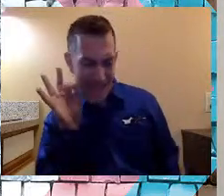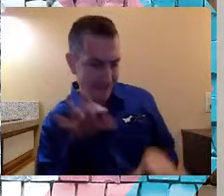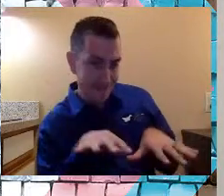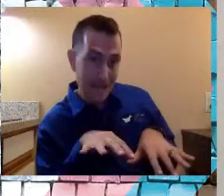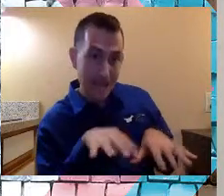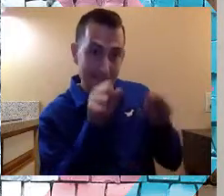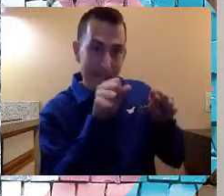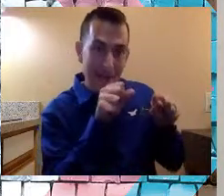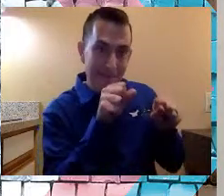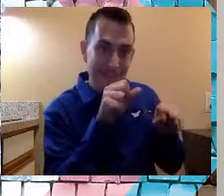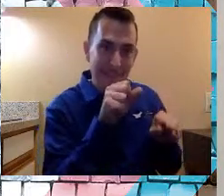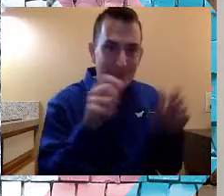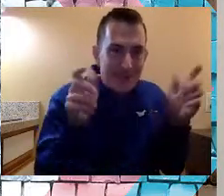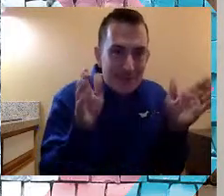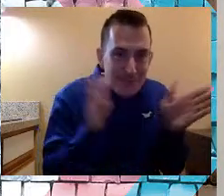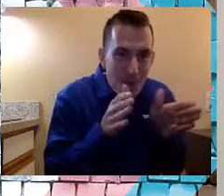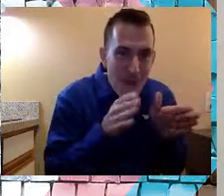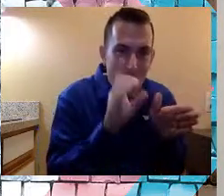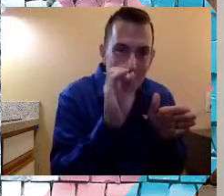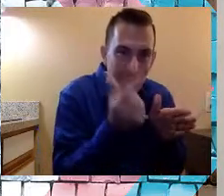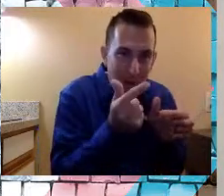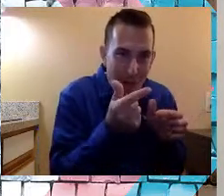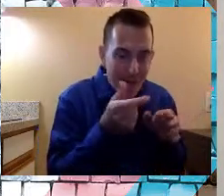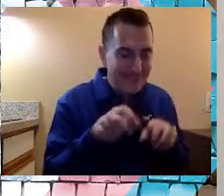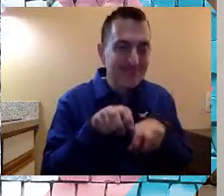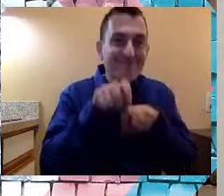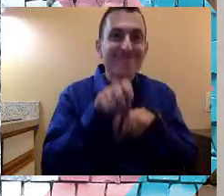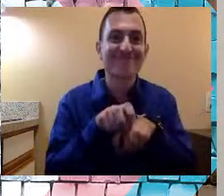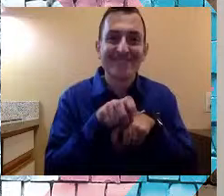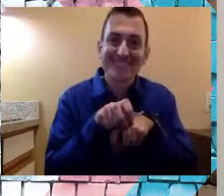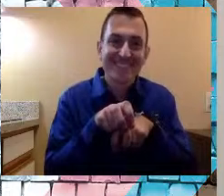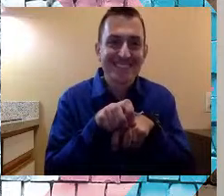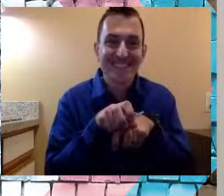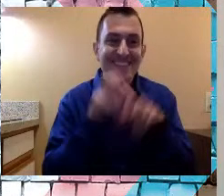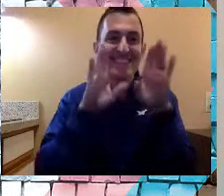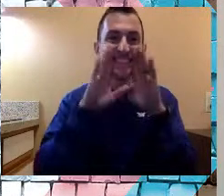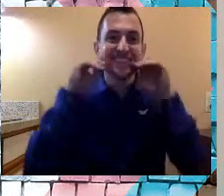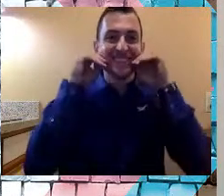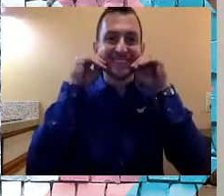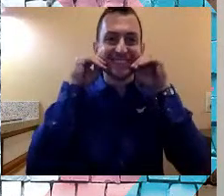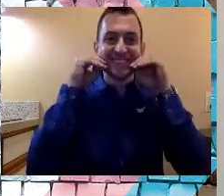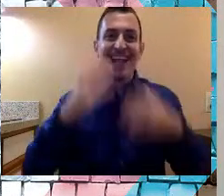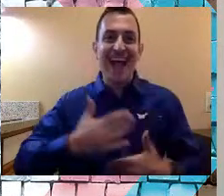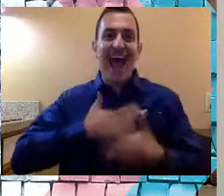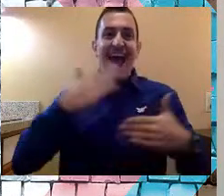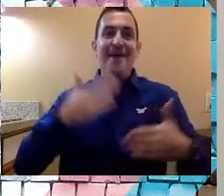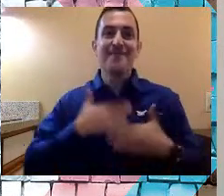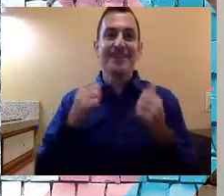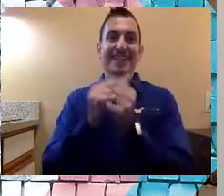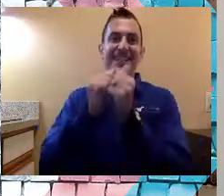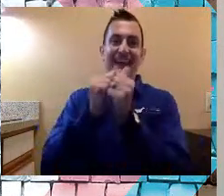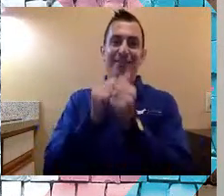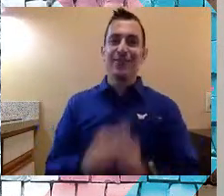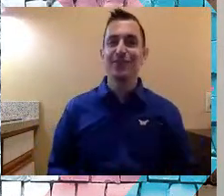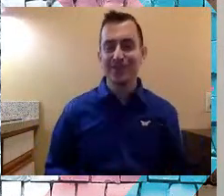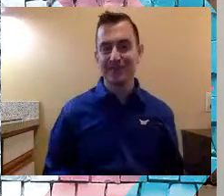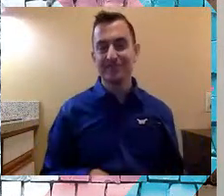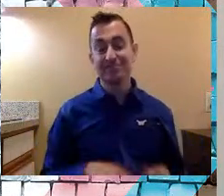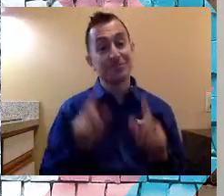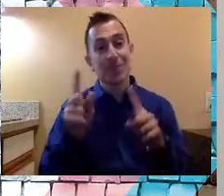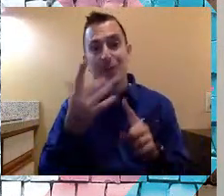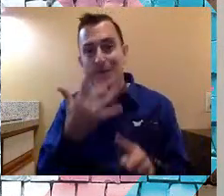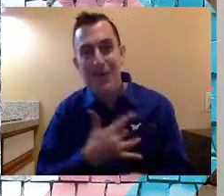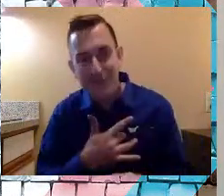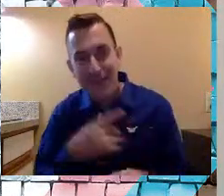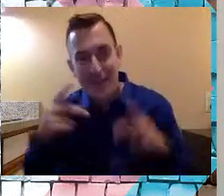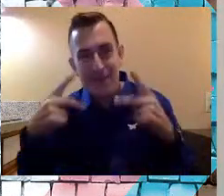one blue eye. And look how happy they are. They must be going to a birthday party. It's okay